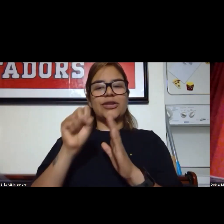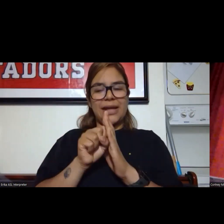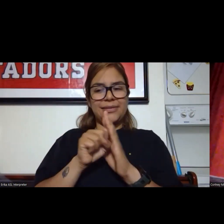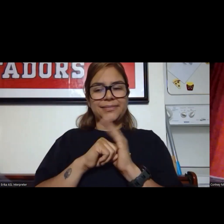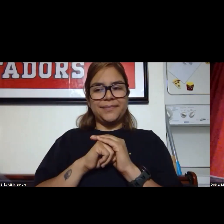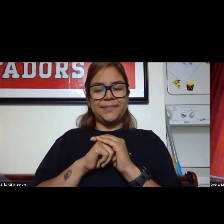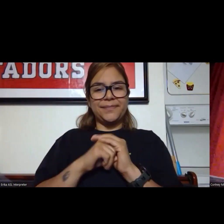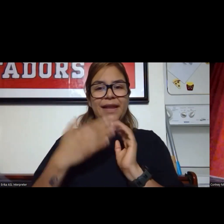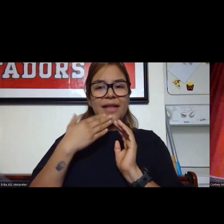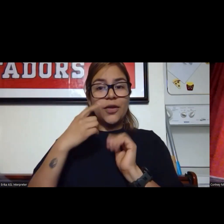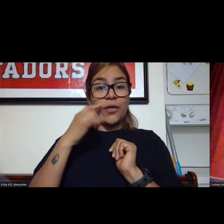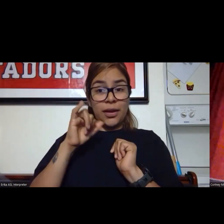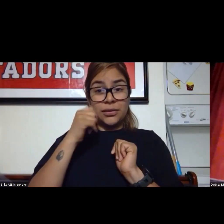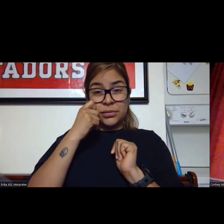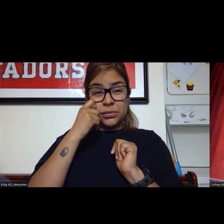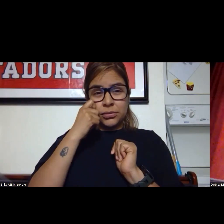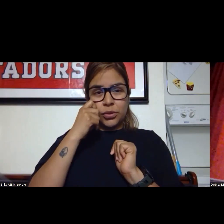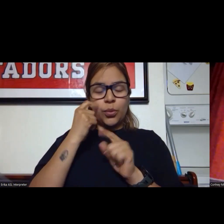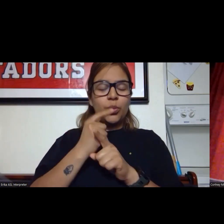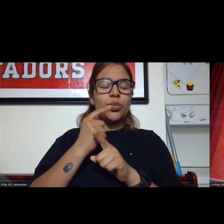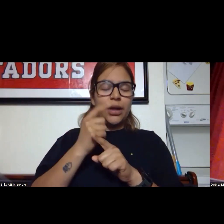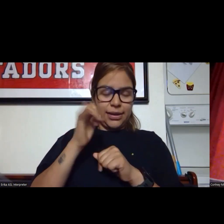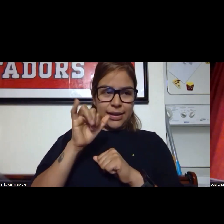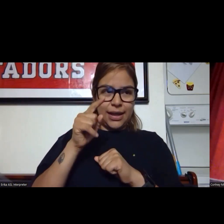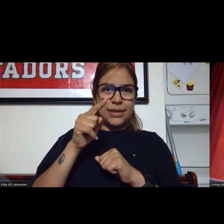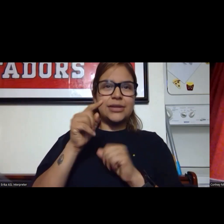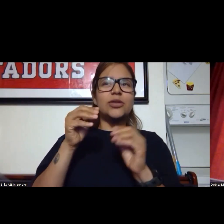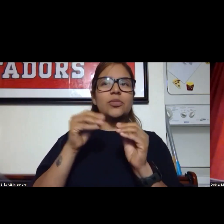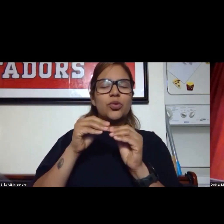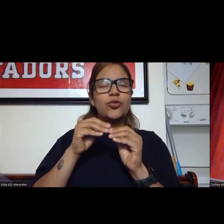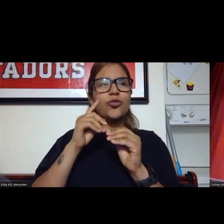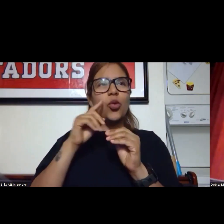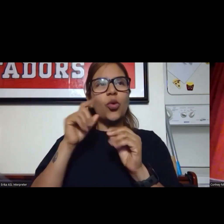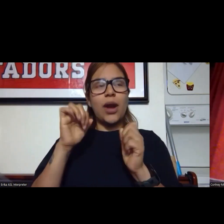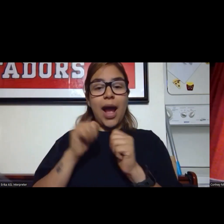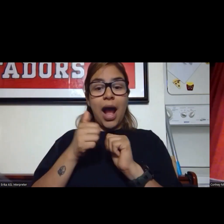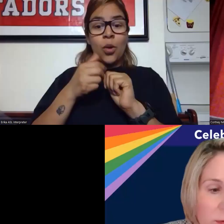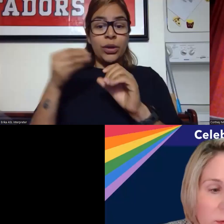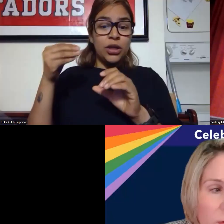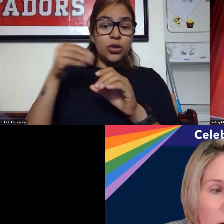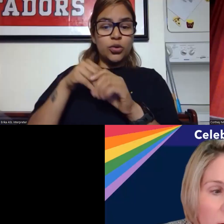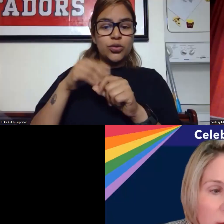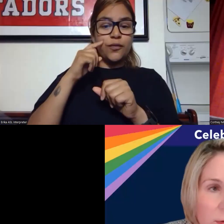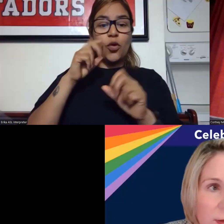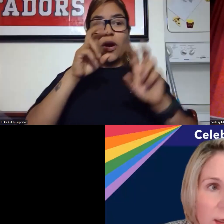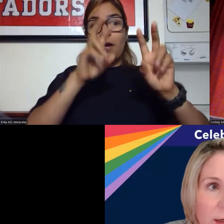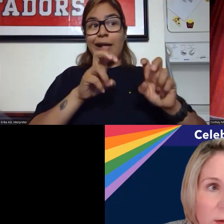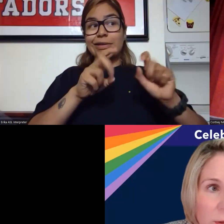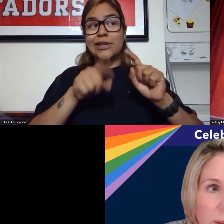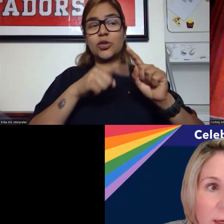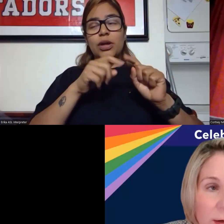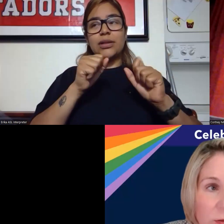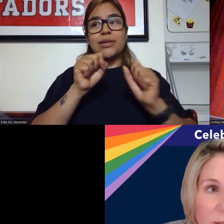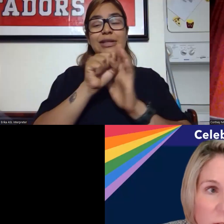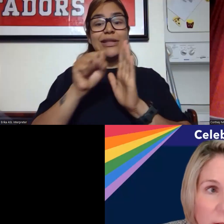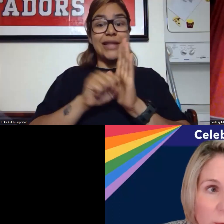think that really speaks to the need of the home and community-based services gap analysis. It absolutely is an analysis of all of the state,